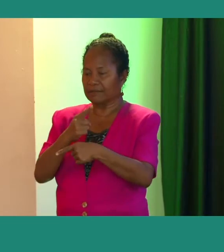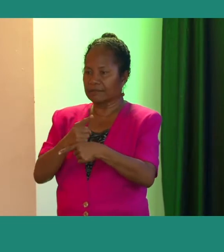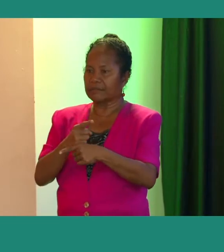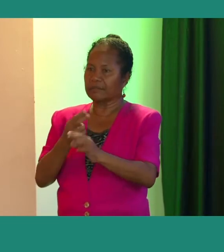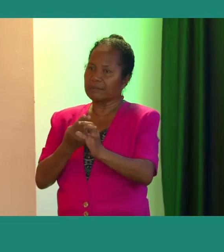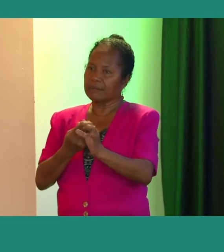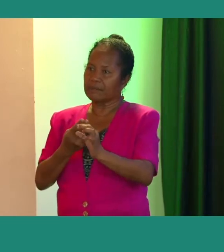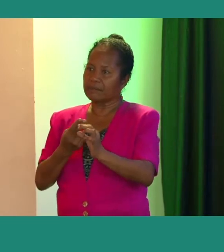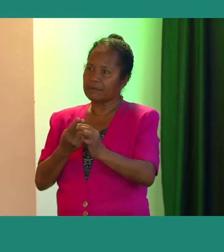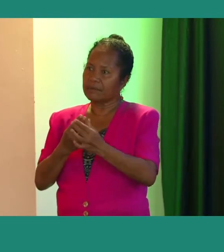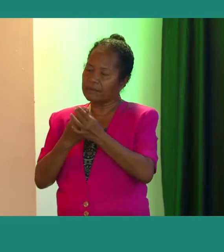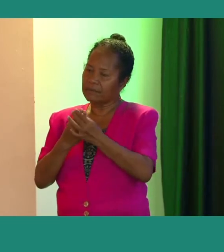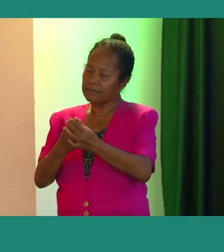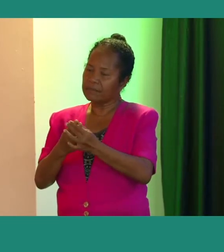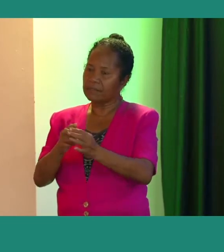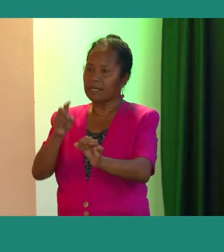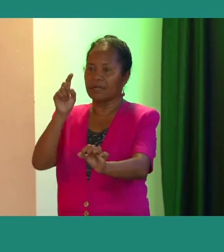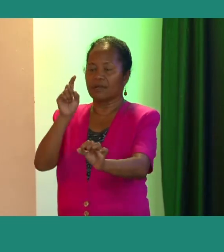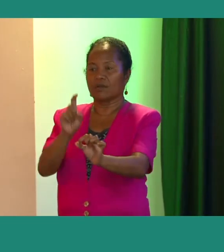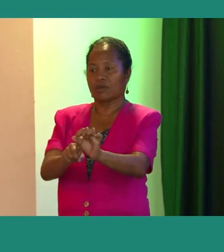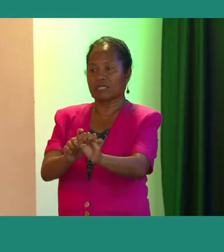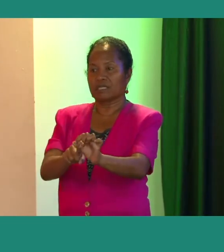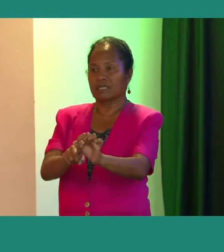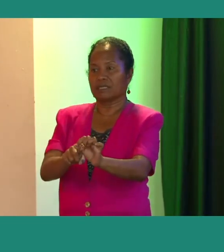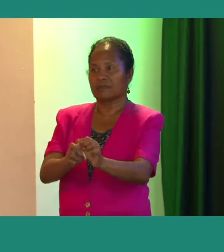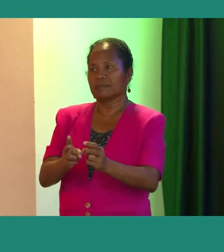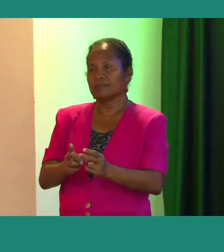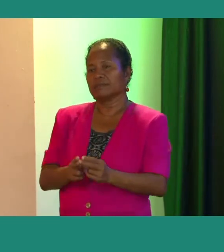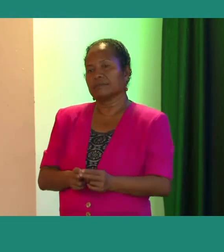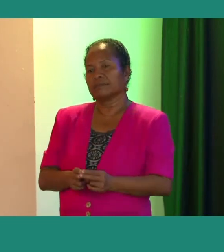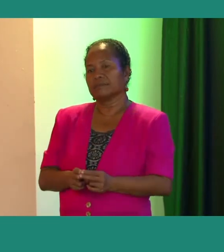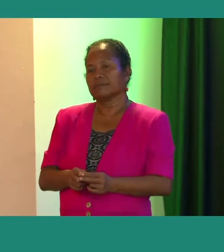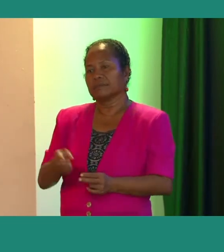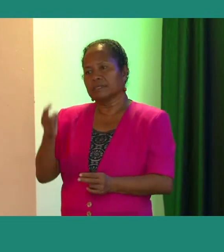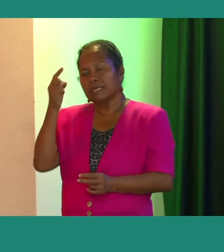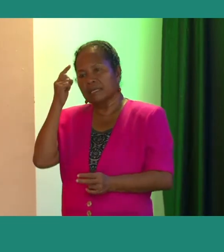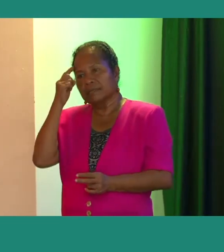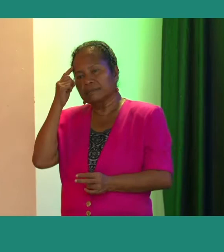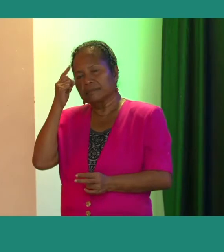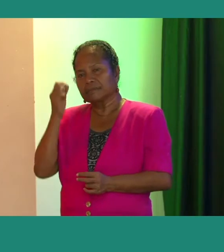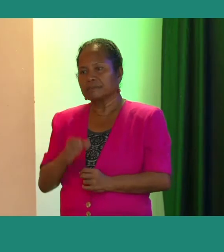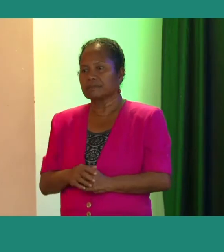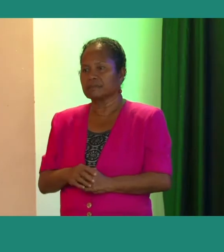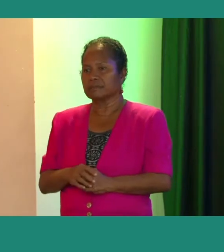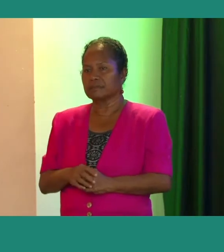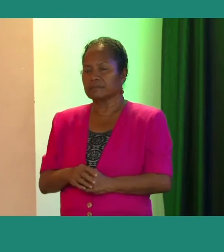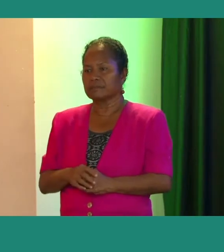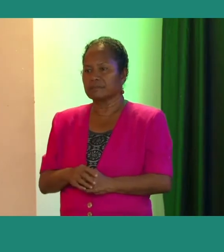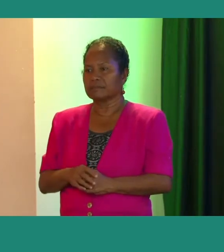questions that I feel that workplaces can be thinking about. And they are